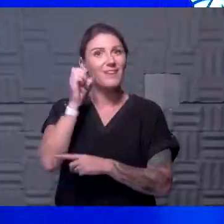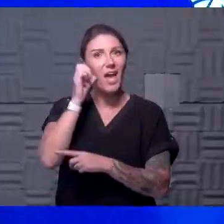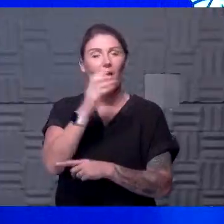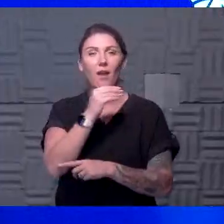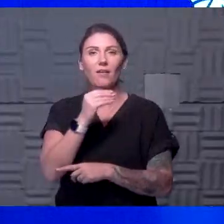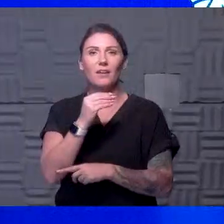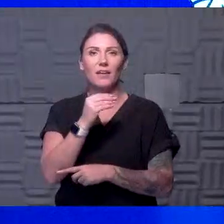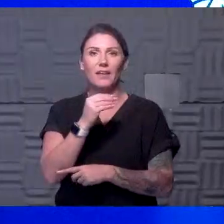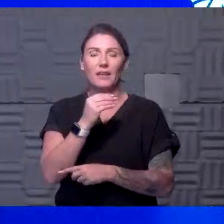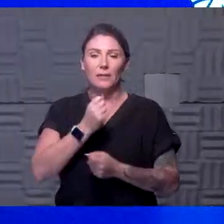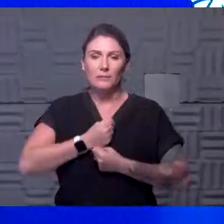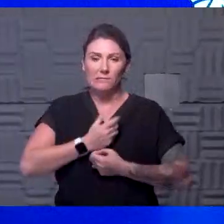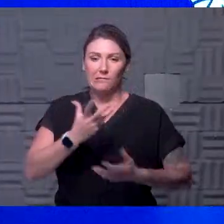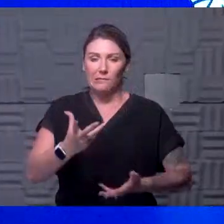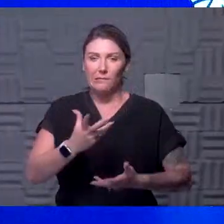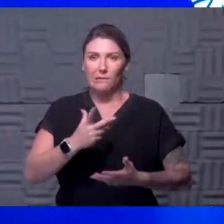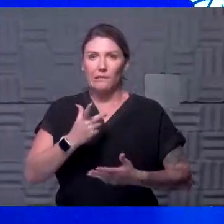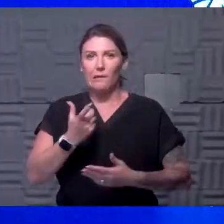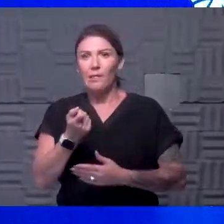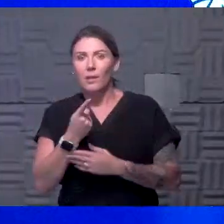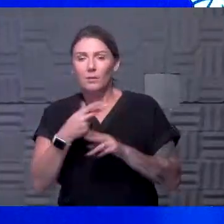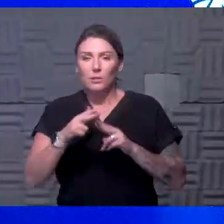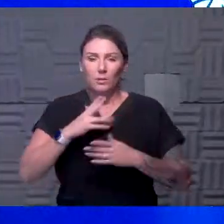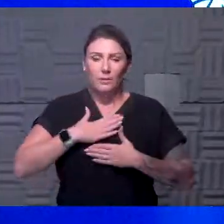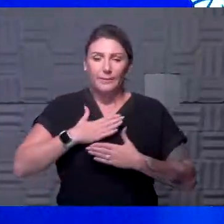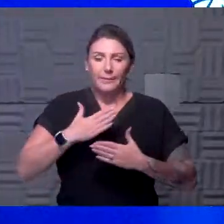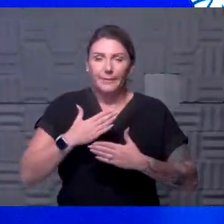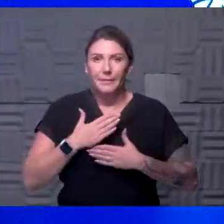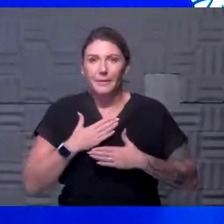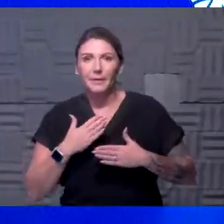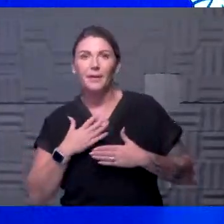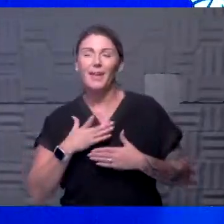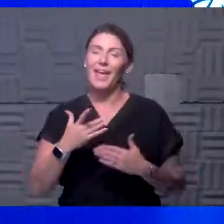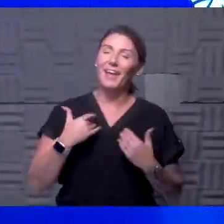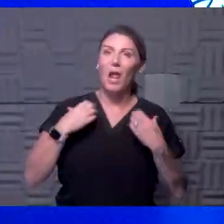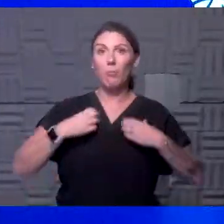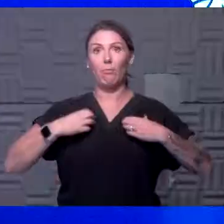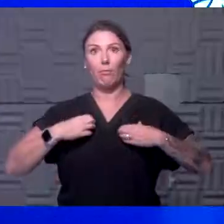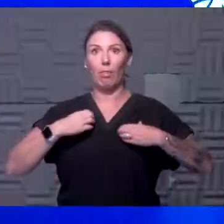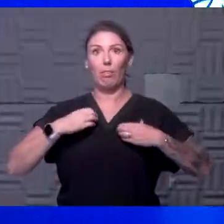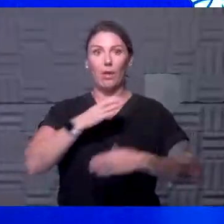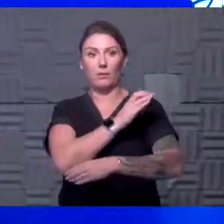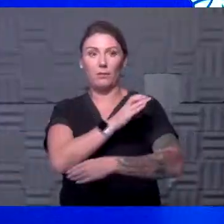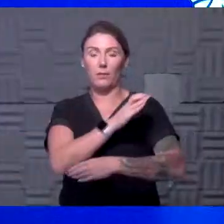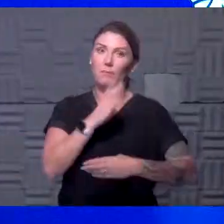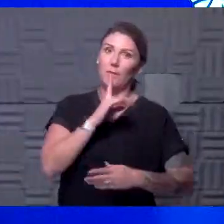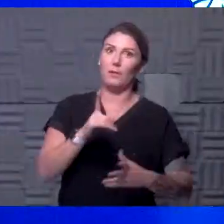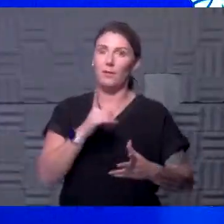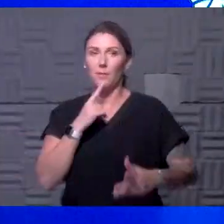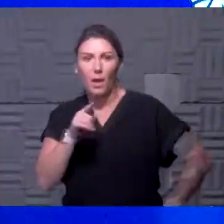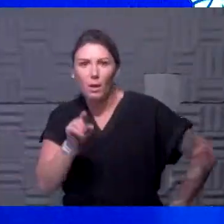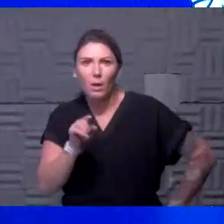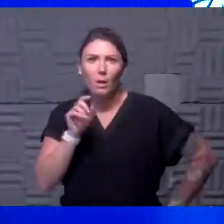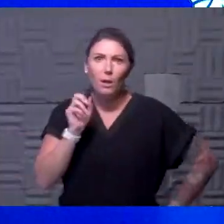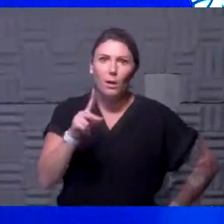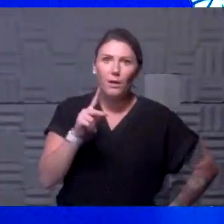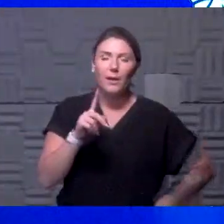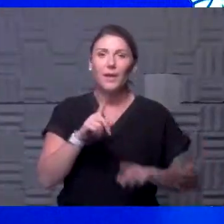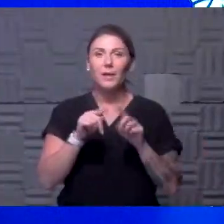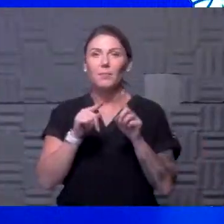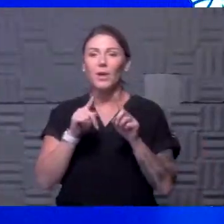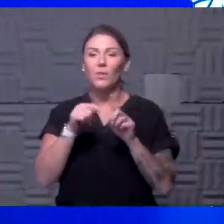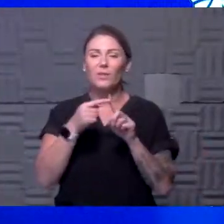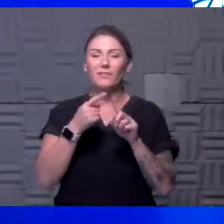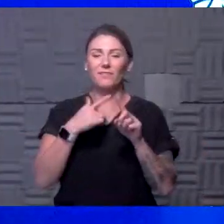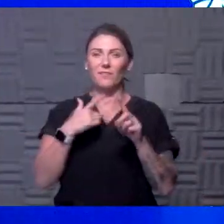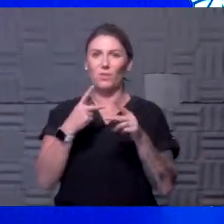had expressed a little bit of shortness of breath post-COVID. And I'm a lung clinic, and my patients have shortness of breath baseline. And so but when they feel a little